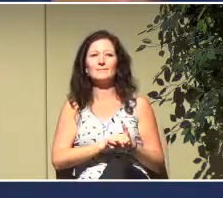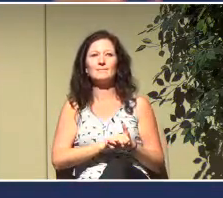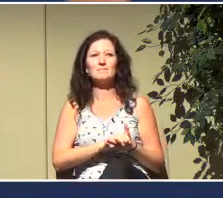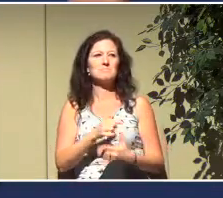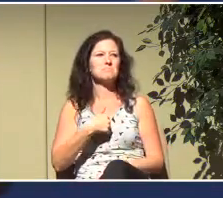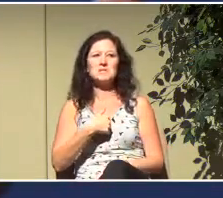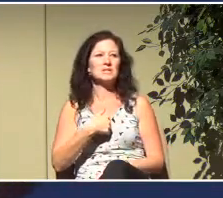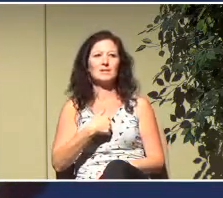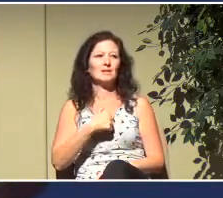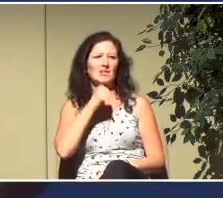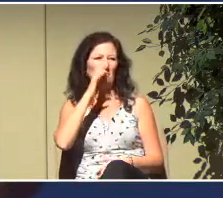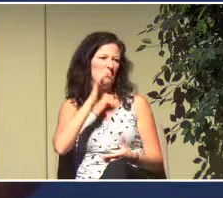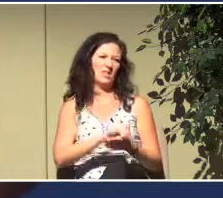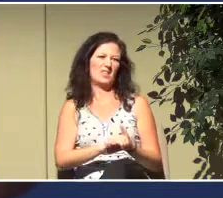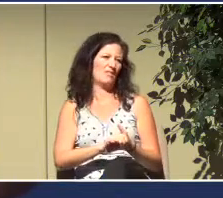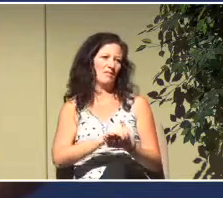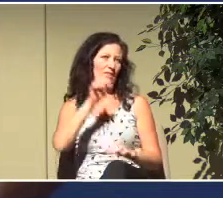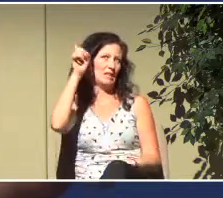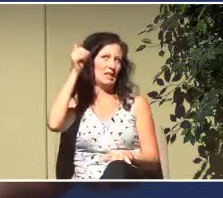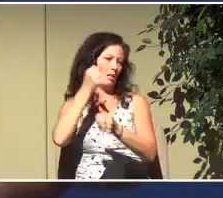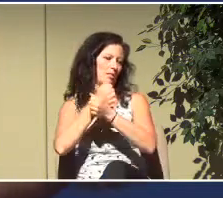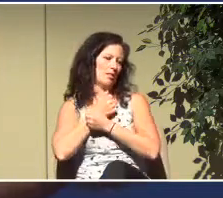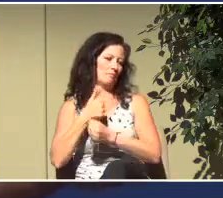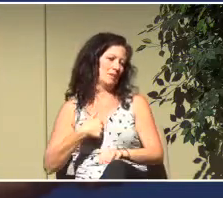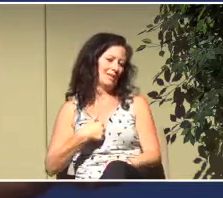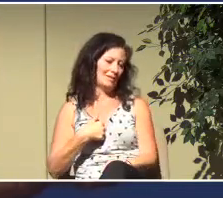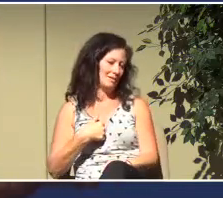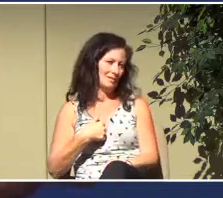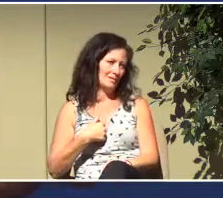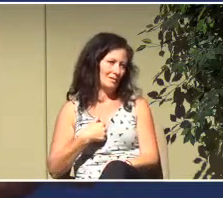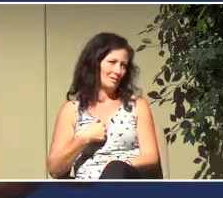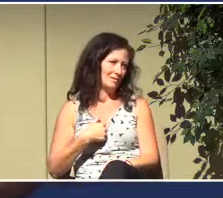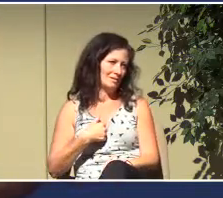I didn't believe in my heart of hearts that he loved me.